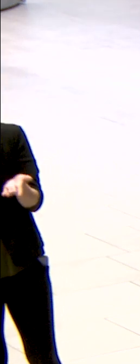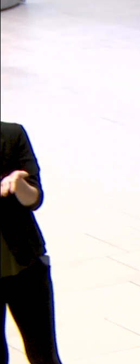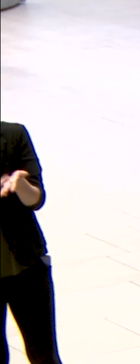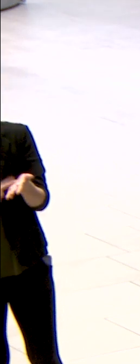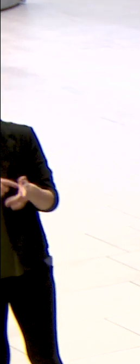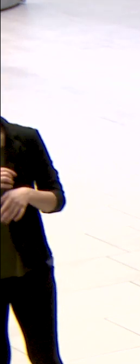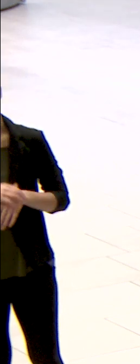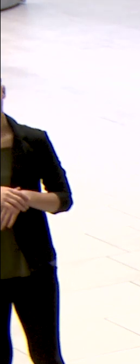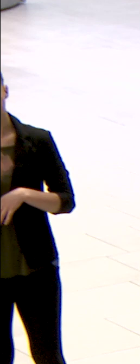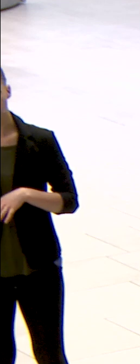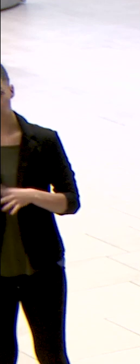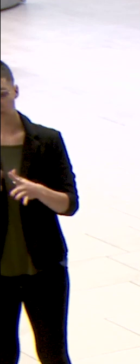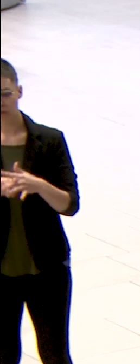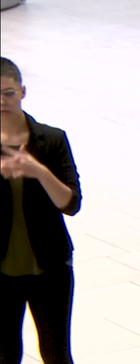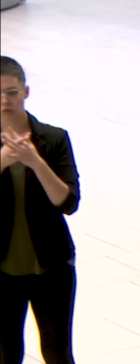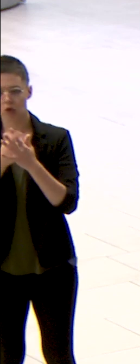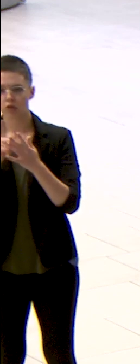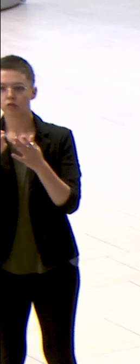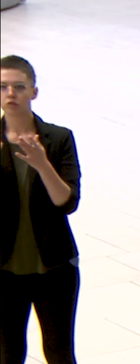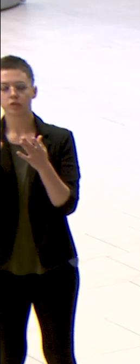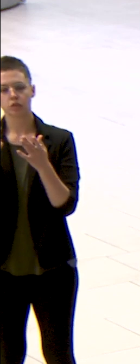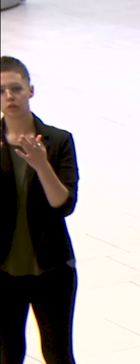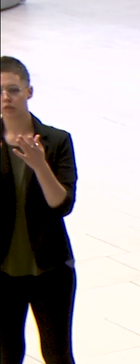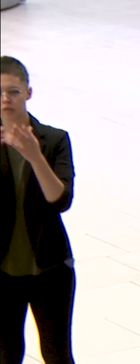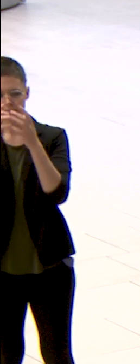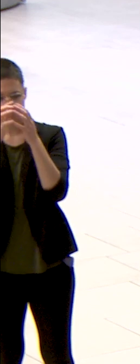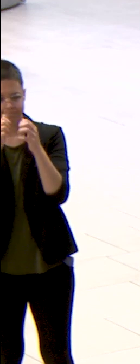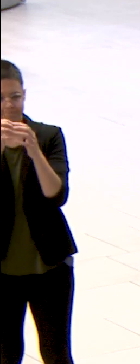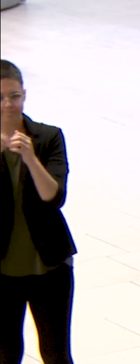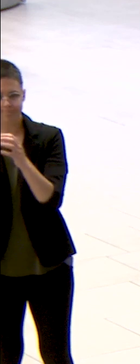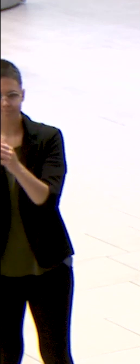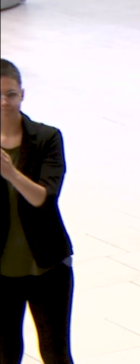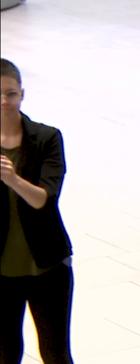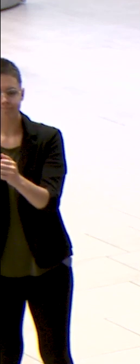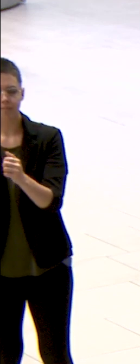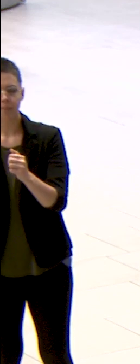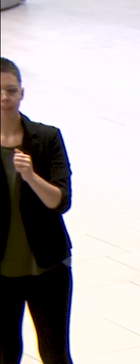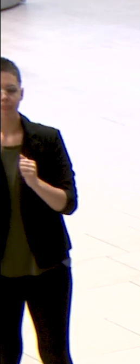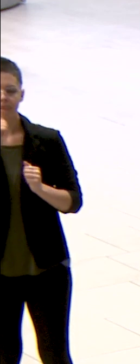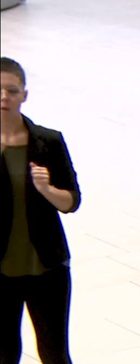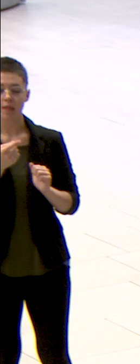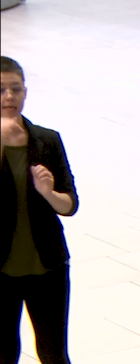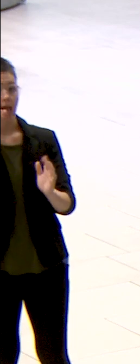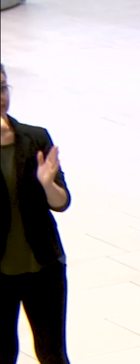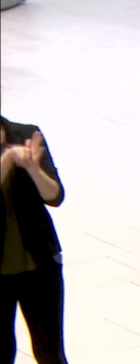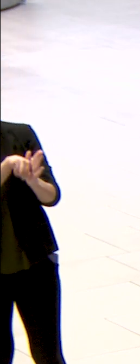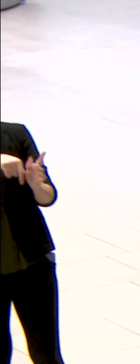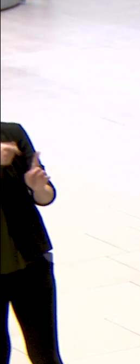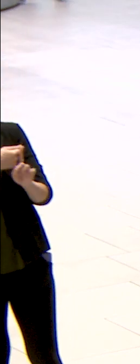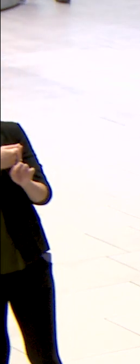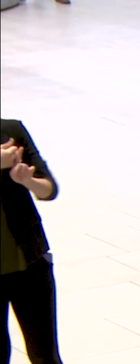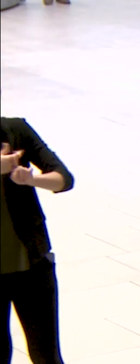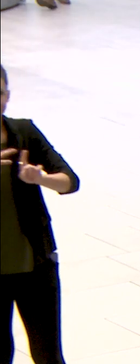So we'll start by sort of splintering out and breaking down a little bit of not only what identity,